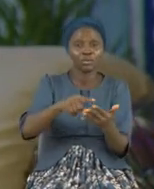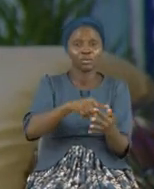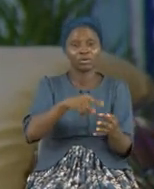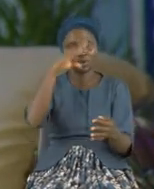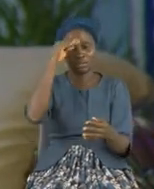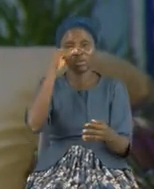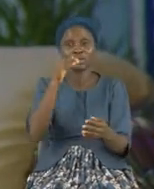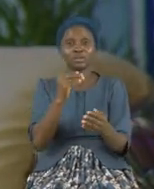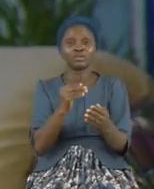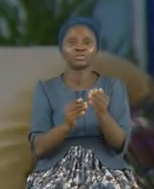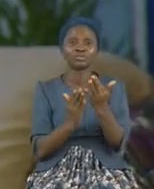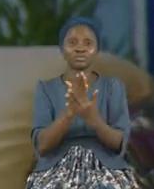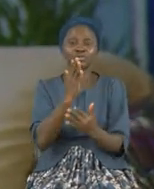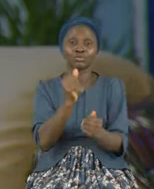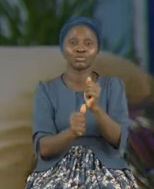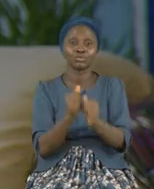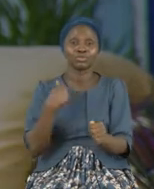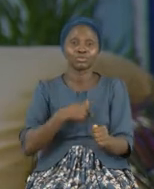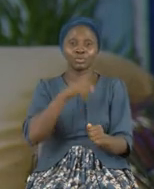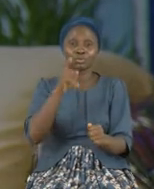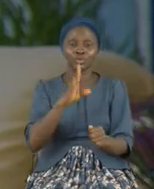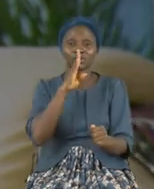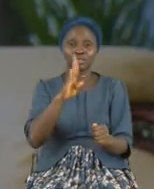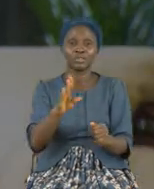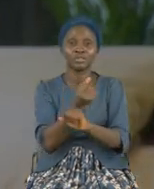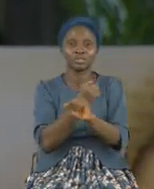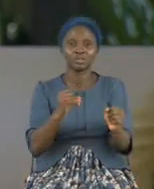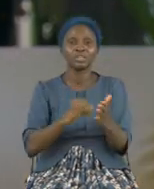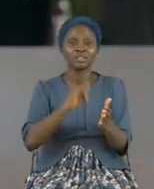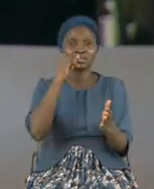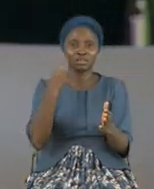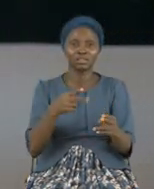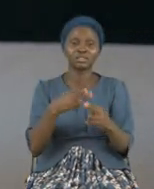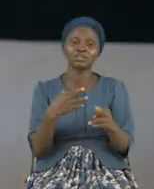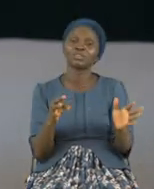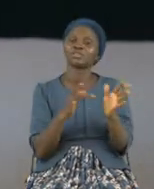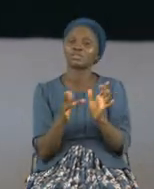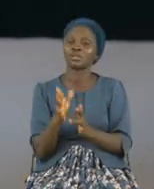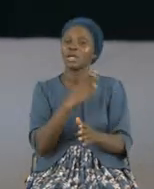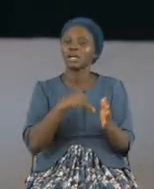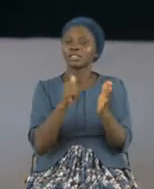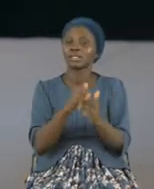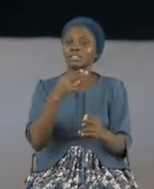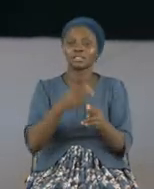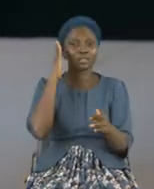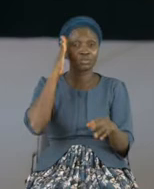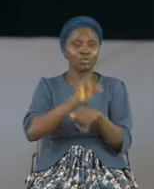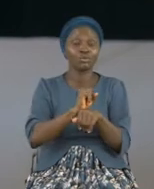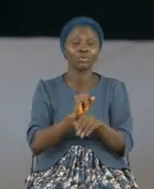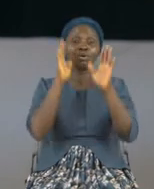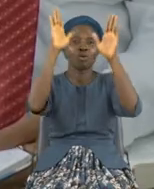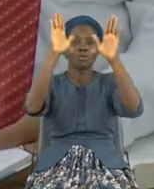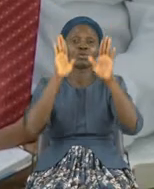be saved. In the name of Jesus. And that name will work wonders in our lives